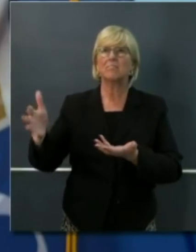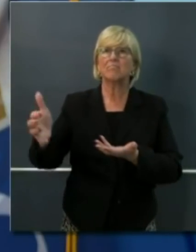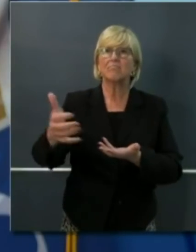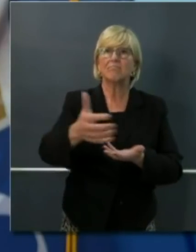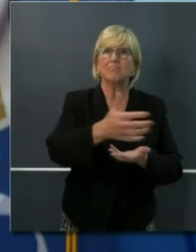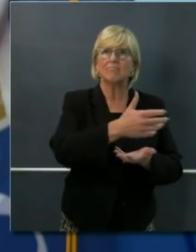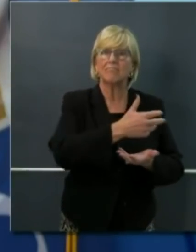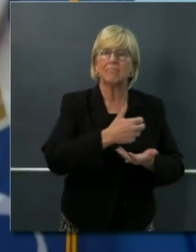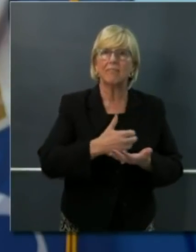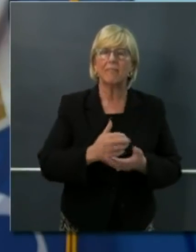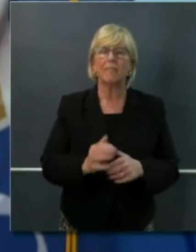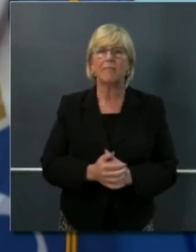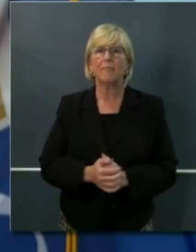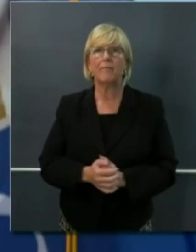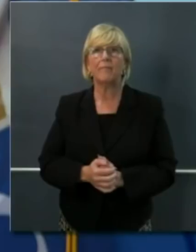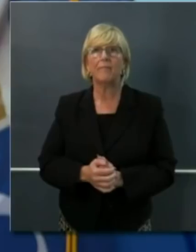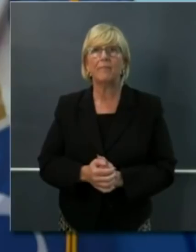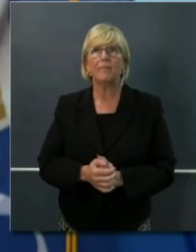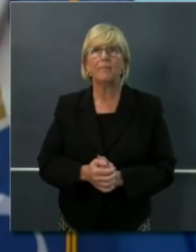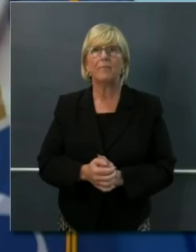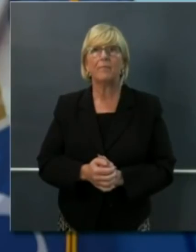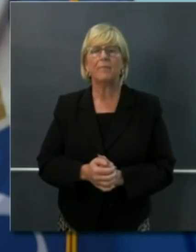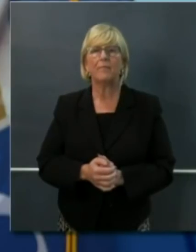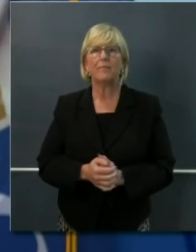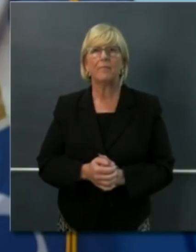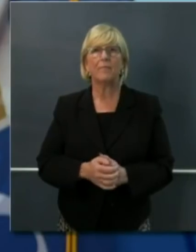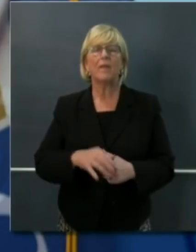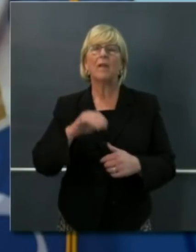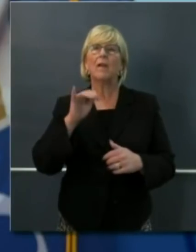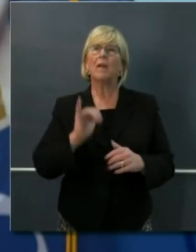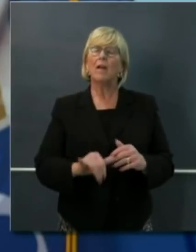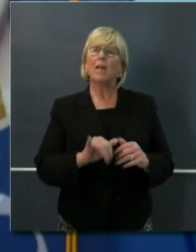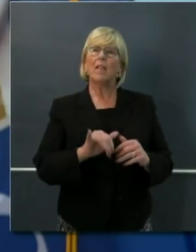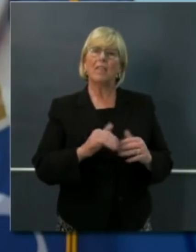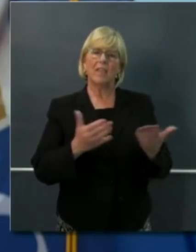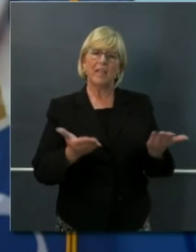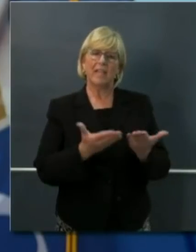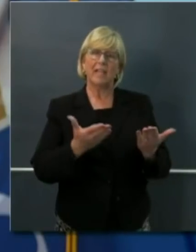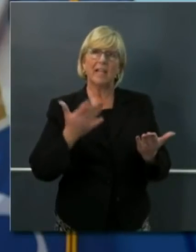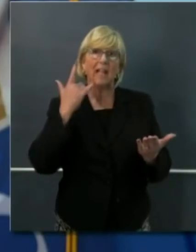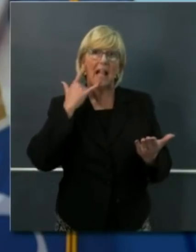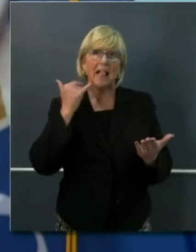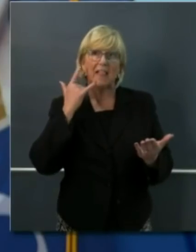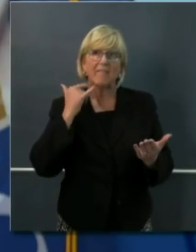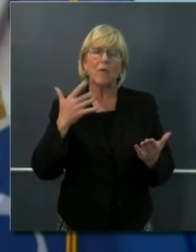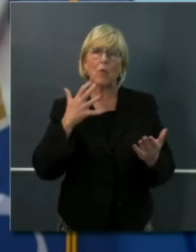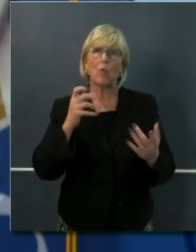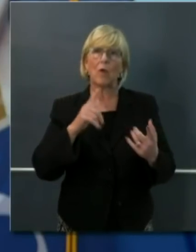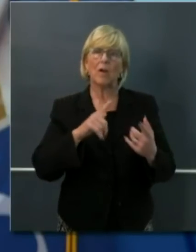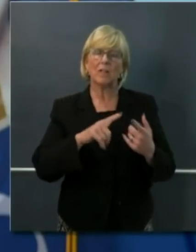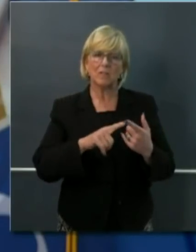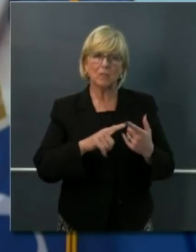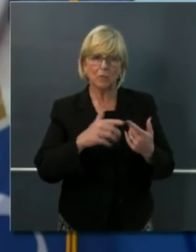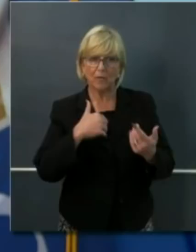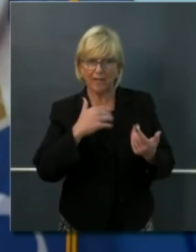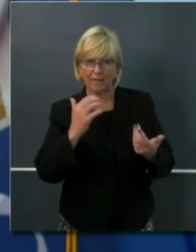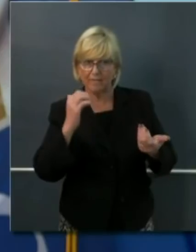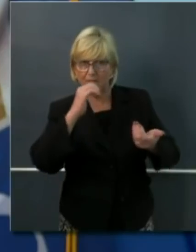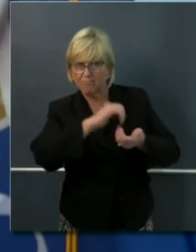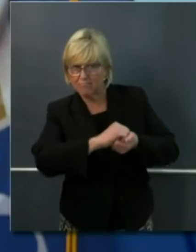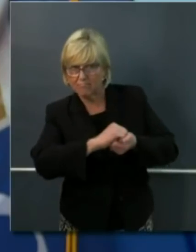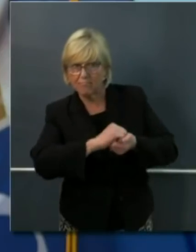together naturally. The state wants to be able to support those local partners and those communities to have